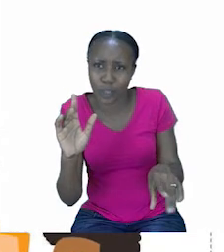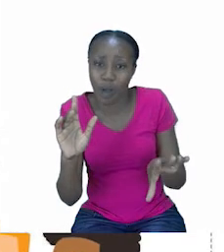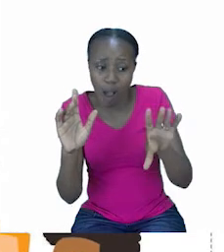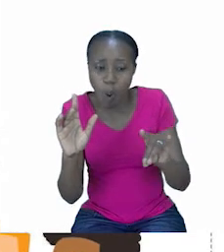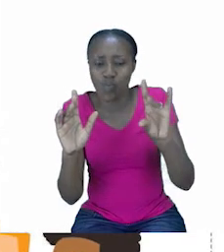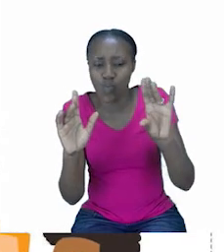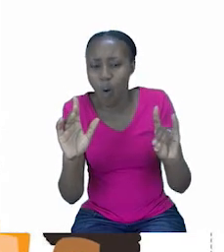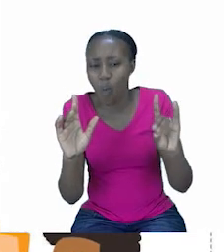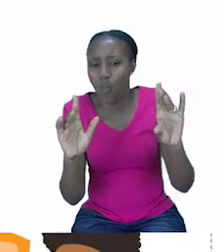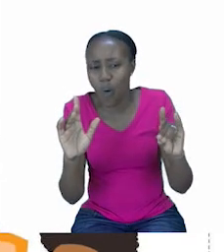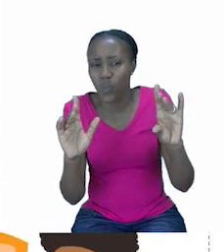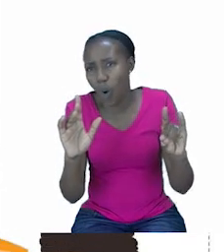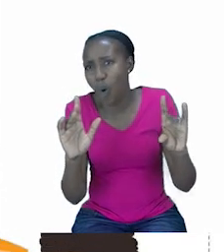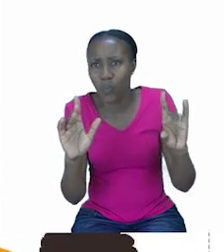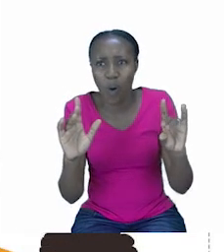dogs.